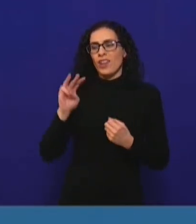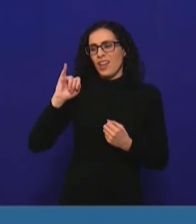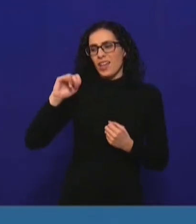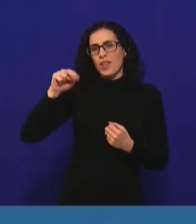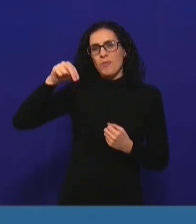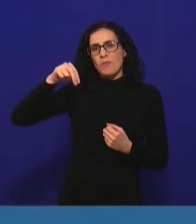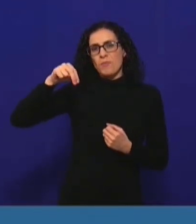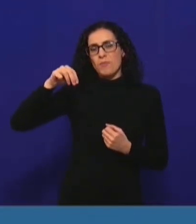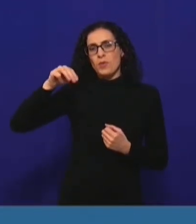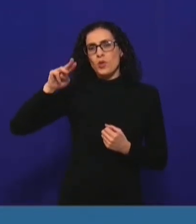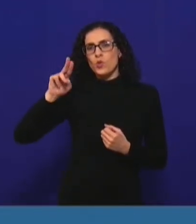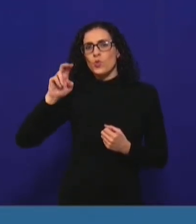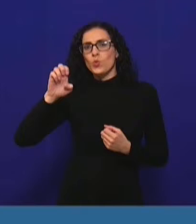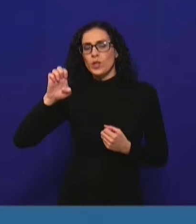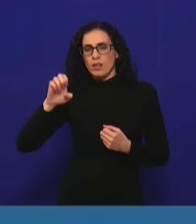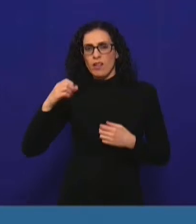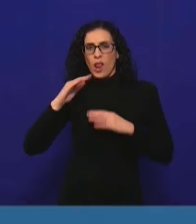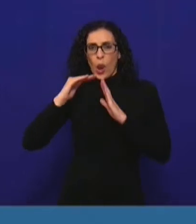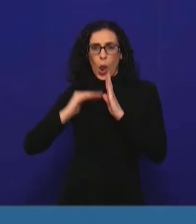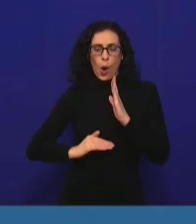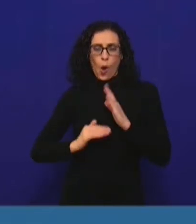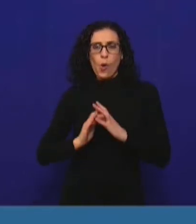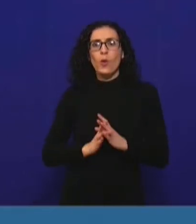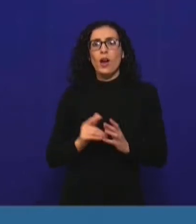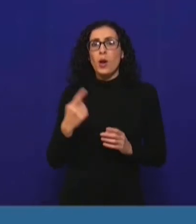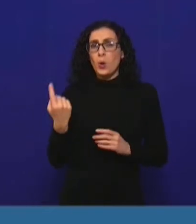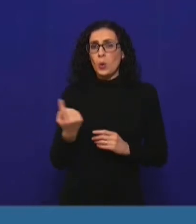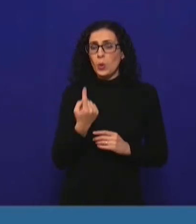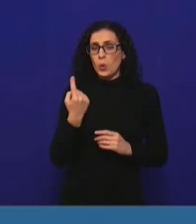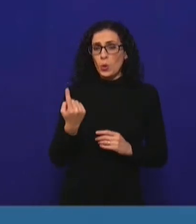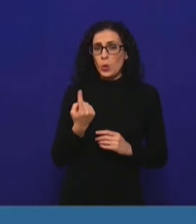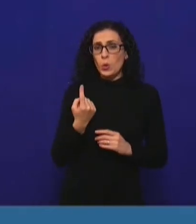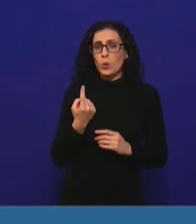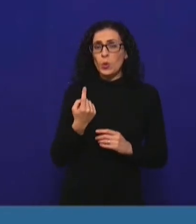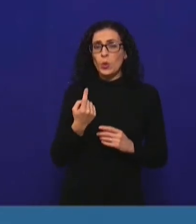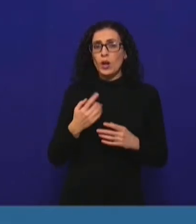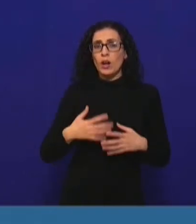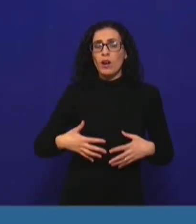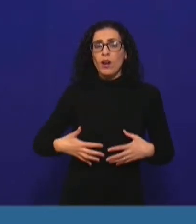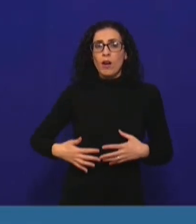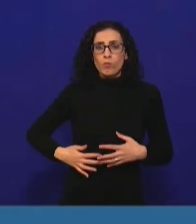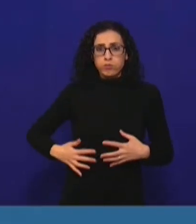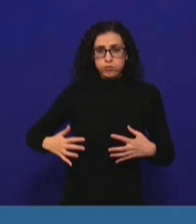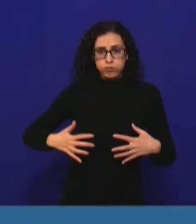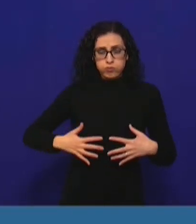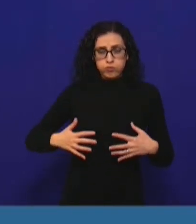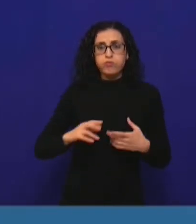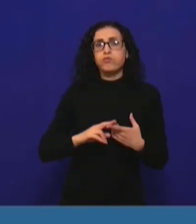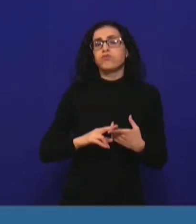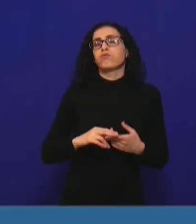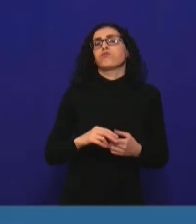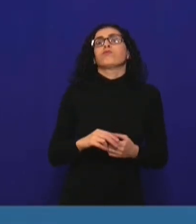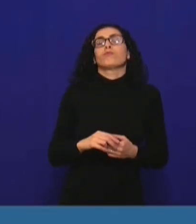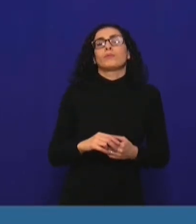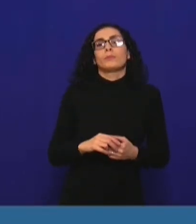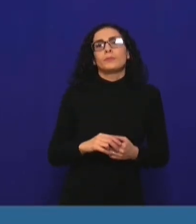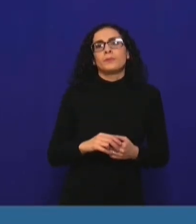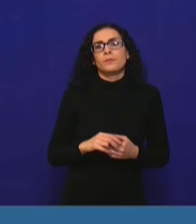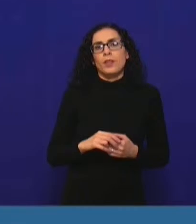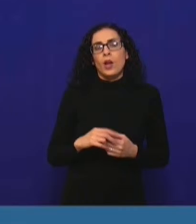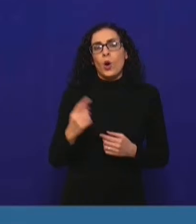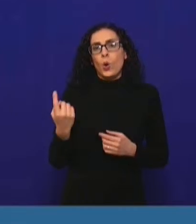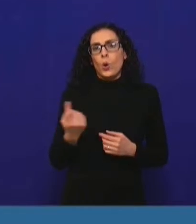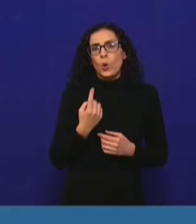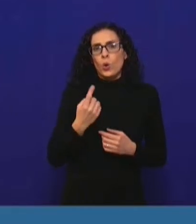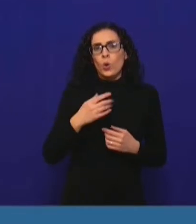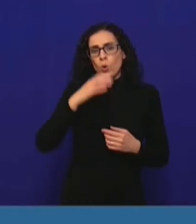patients undergoing any immunosuppressive treatment, including but not limited to the use of biological agents and immunomodulators, patients